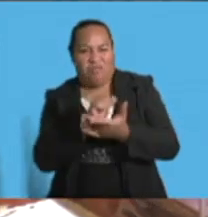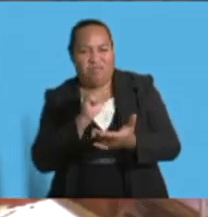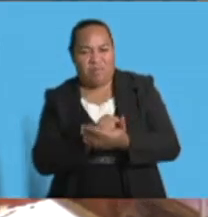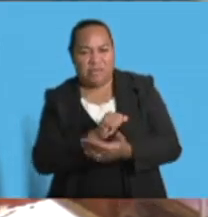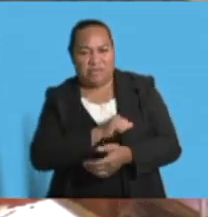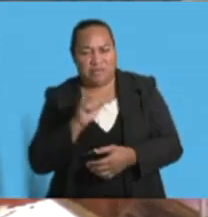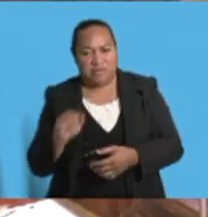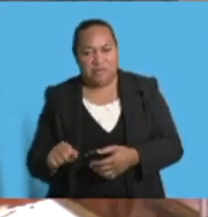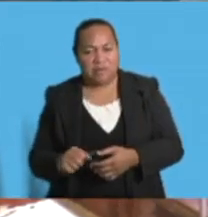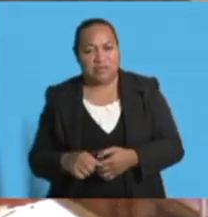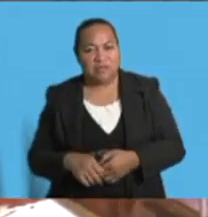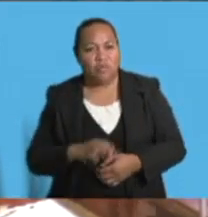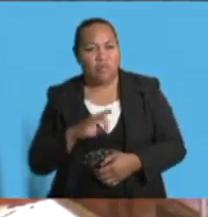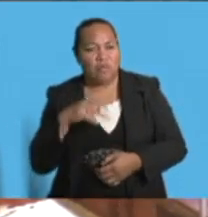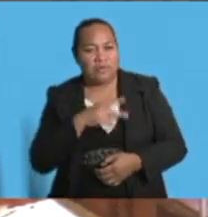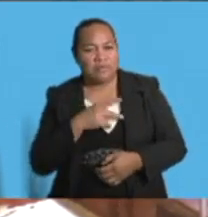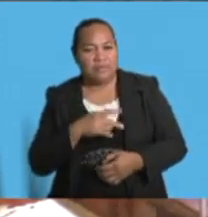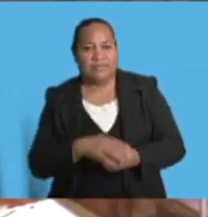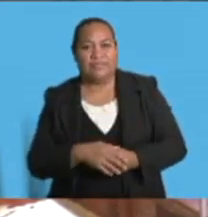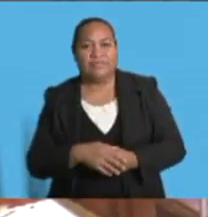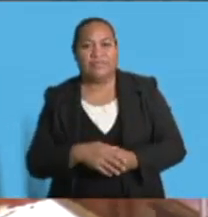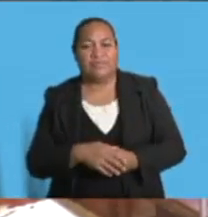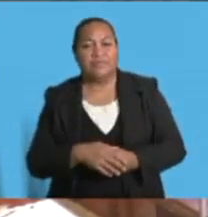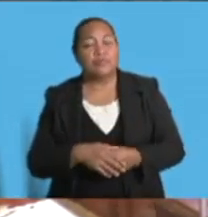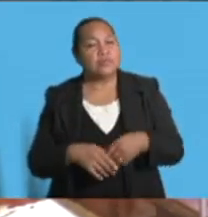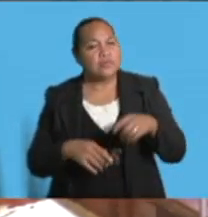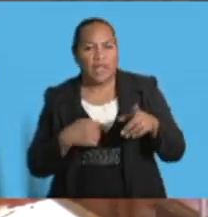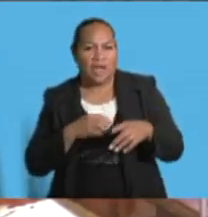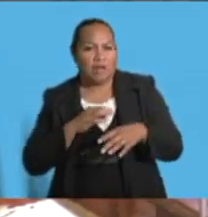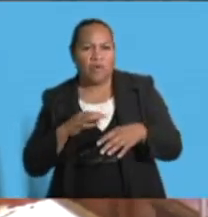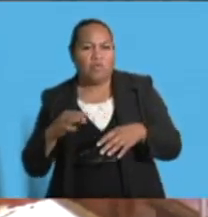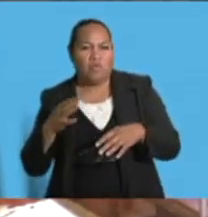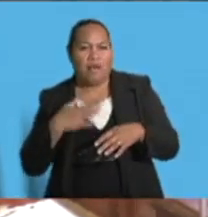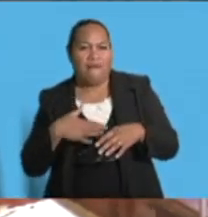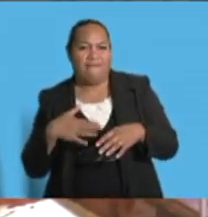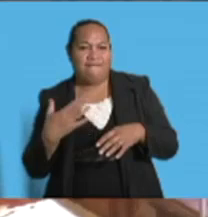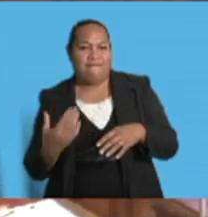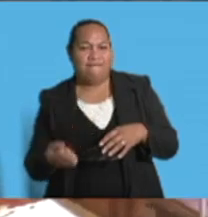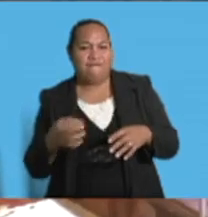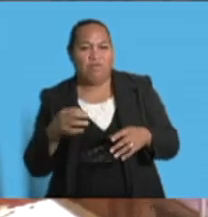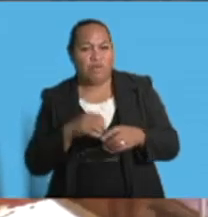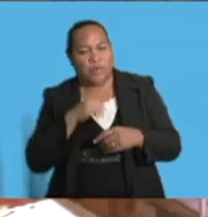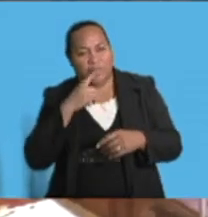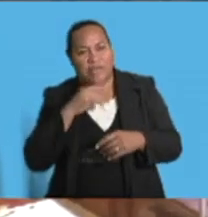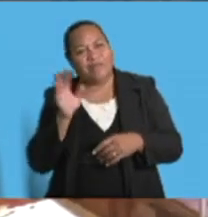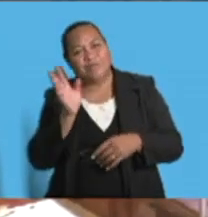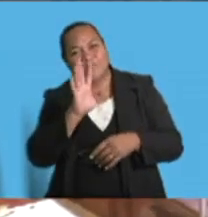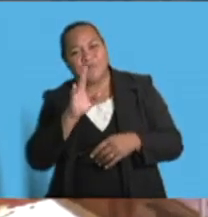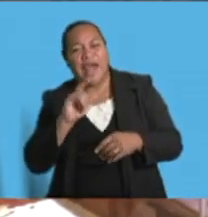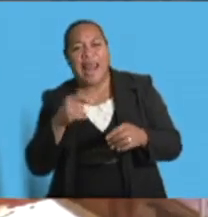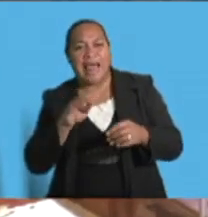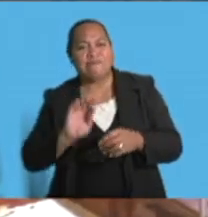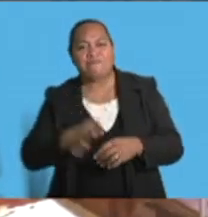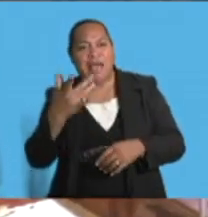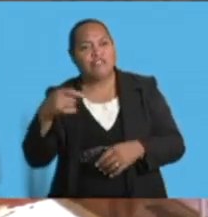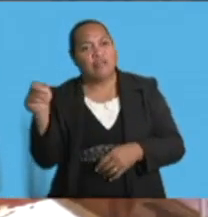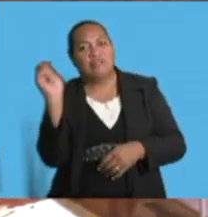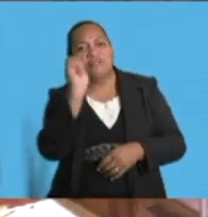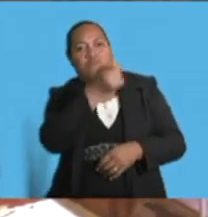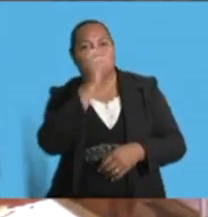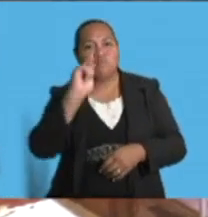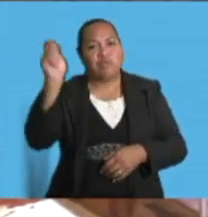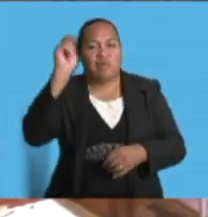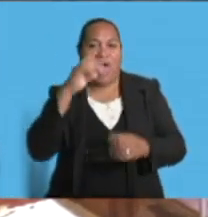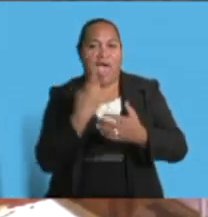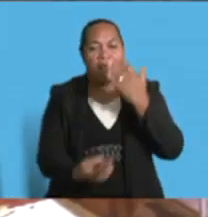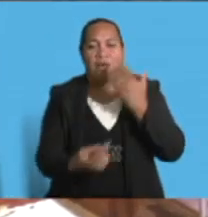These assistants don't happen by magic. We do not have a magic wand which we can wave and make things happen. We are able to sustain